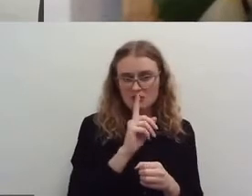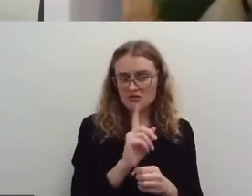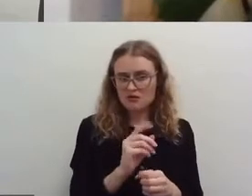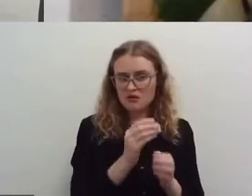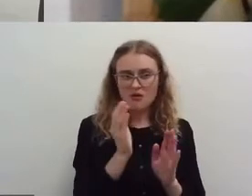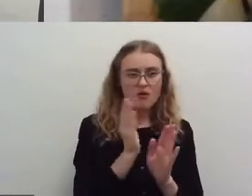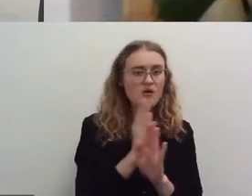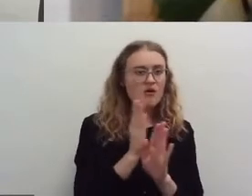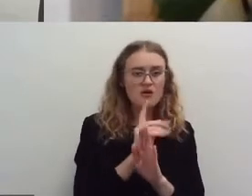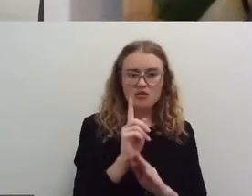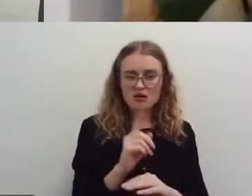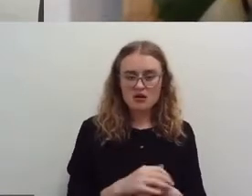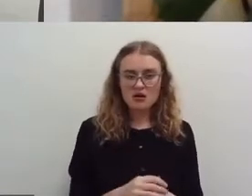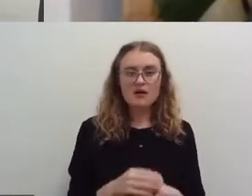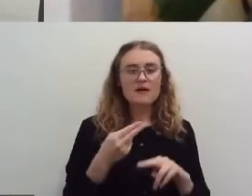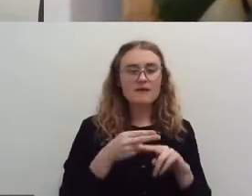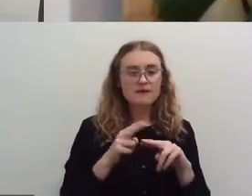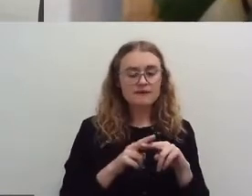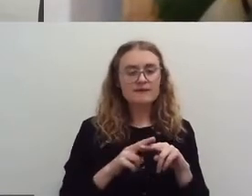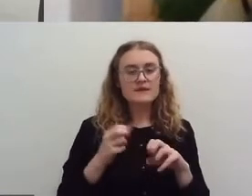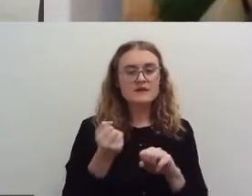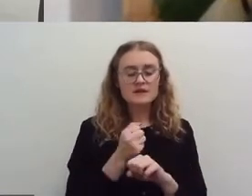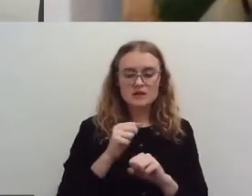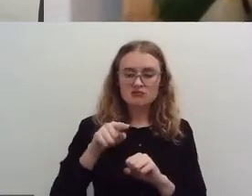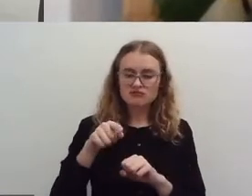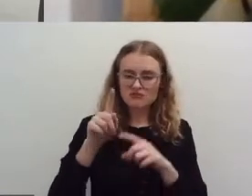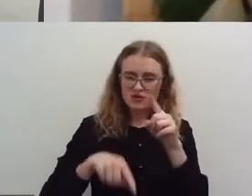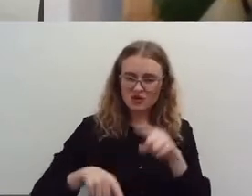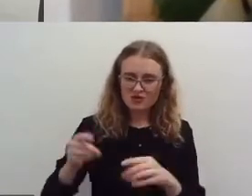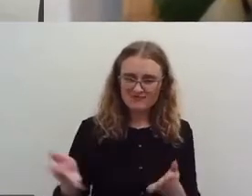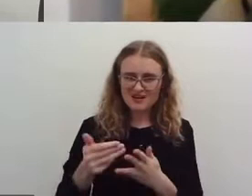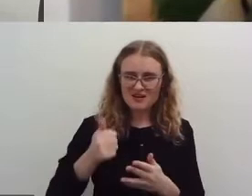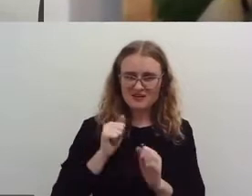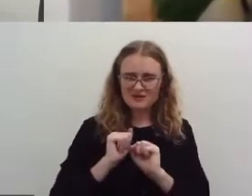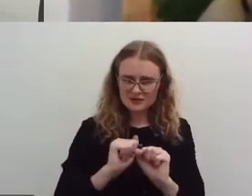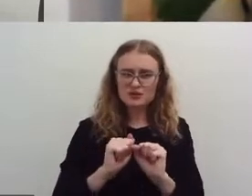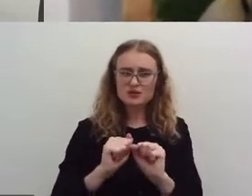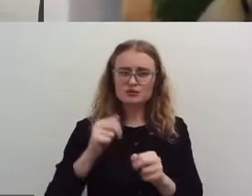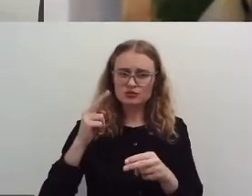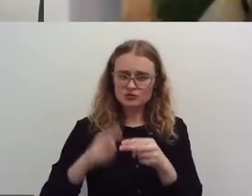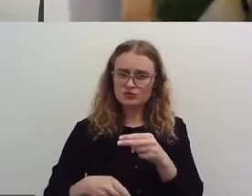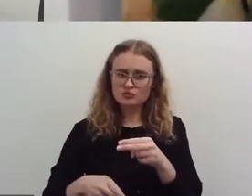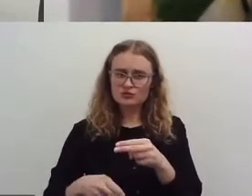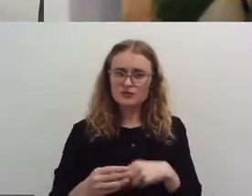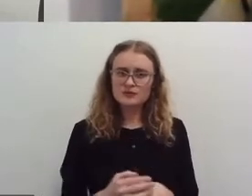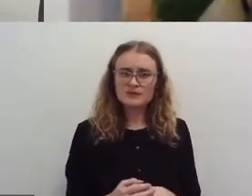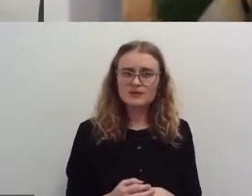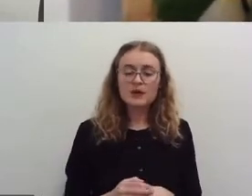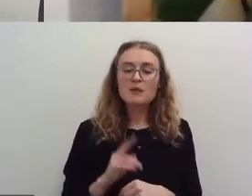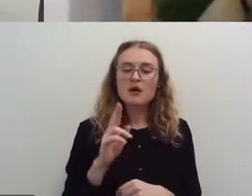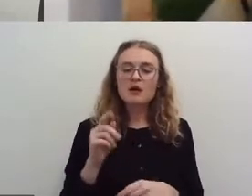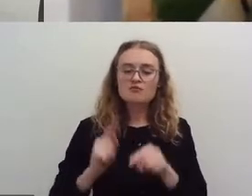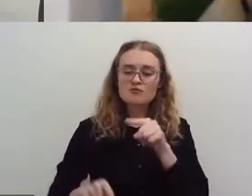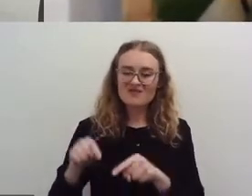that it will, who are not scared of if they will be voted into parliament again, who are not making all these decisions because they're scared